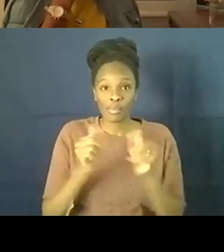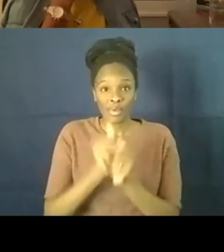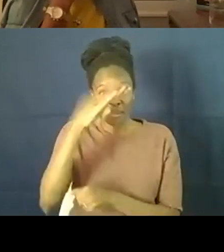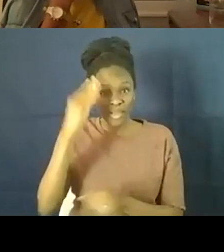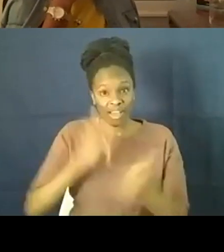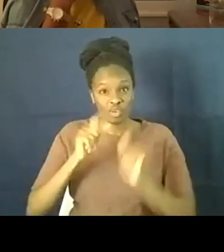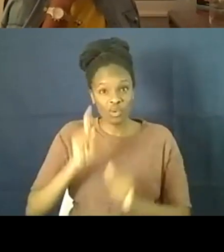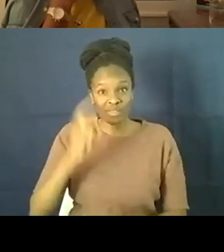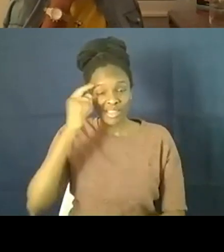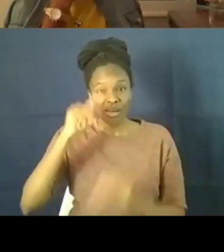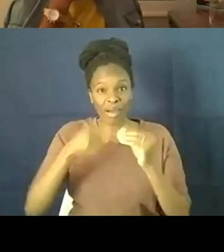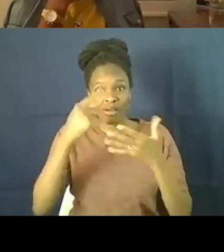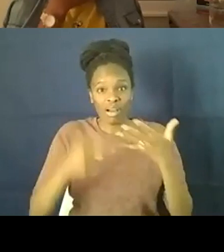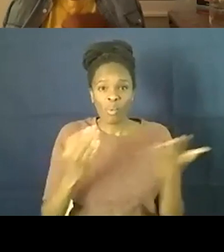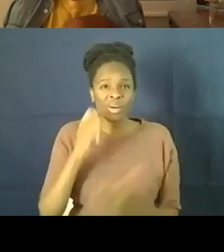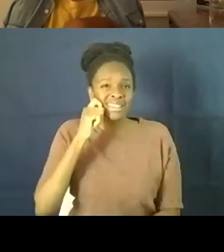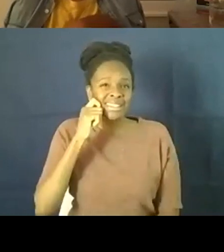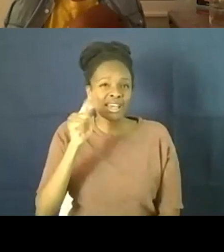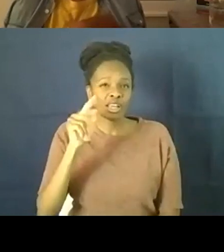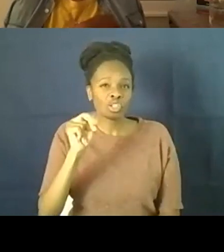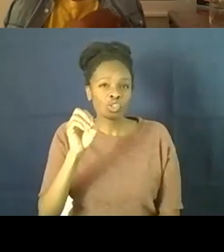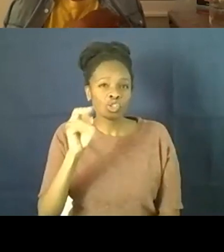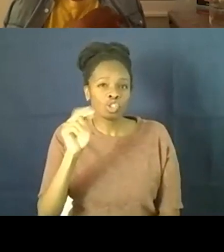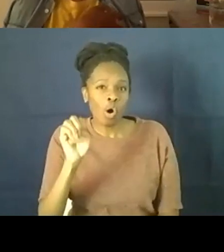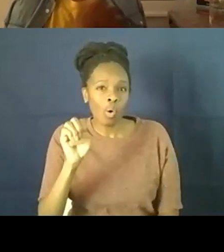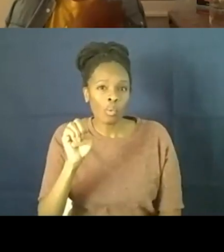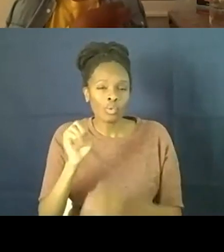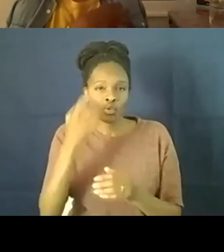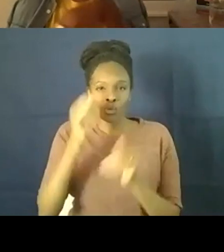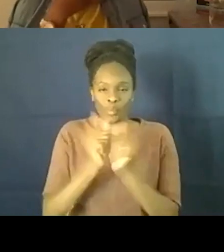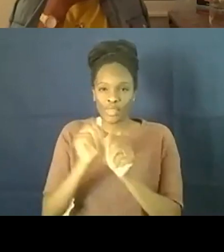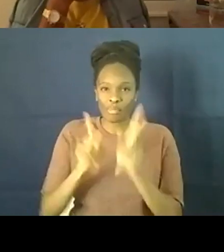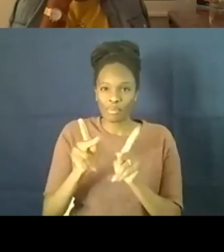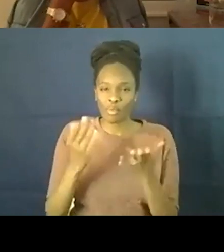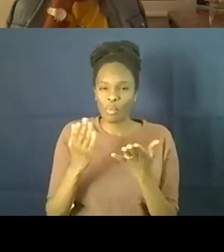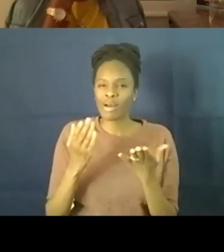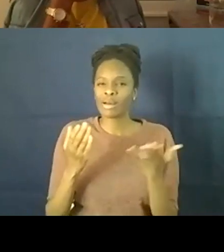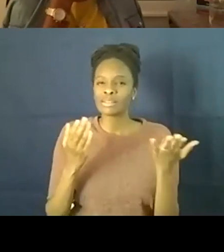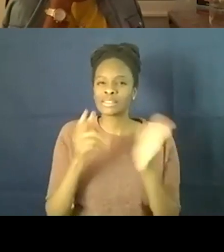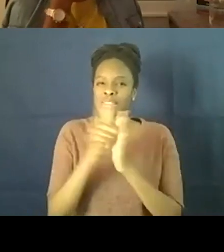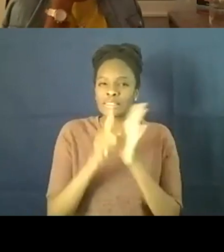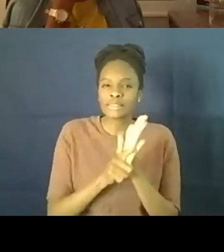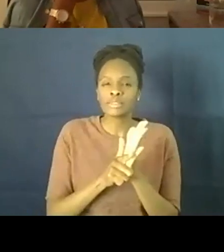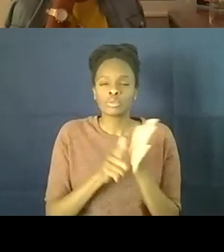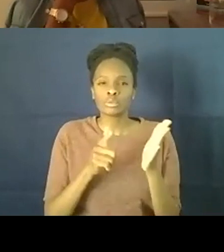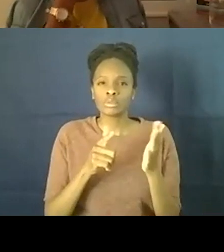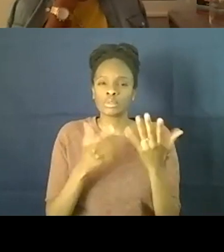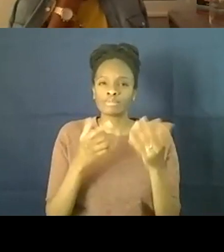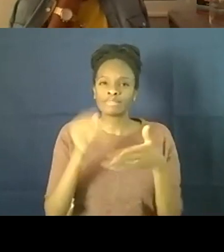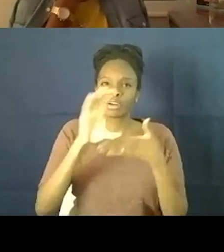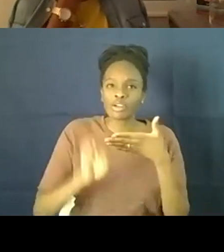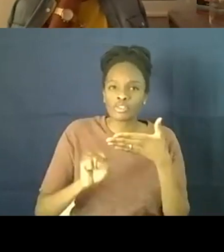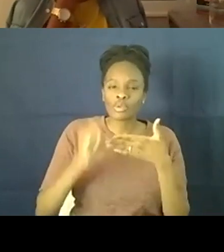this stuff. Like what skin tone are the people in this scene? What political ramifications come from the scene if people take it this